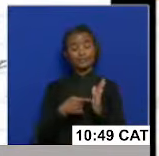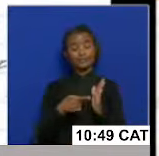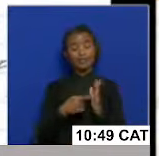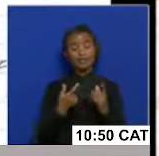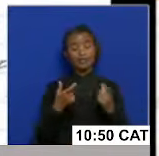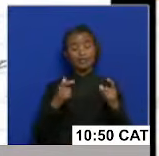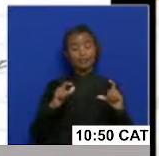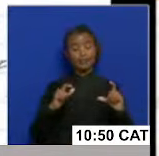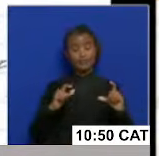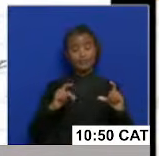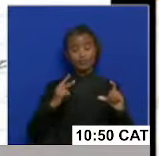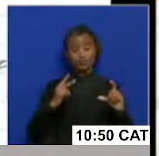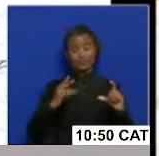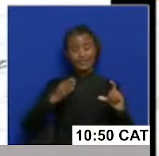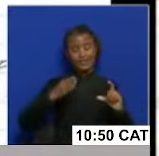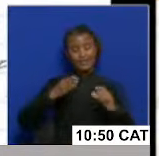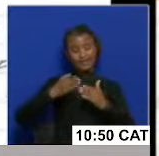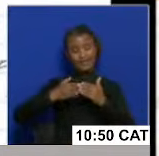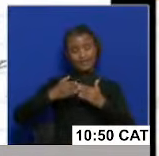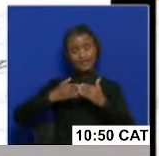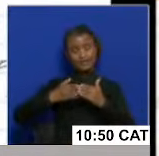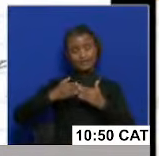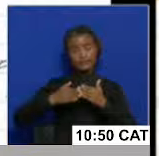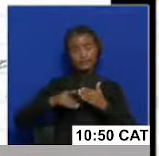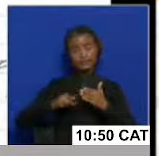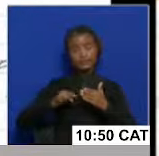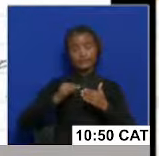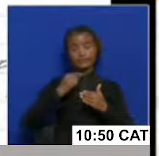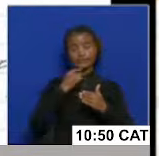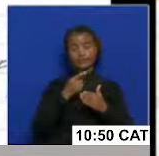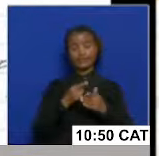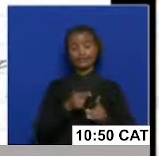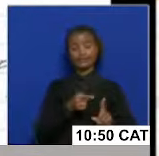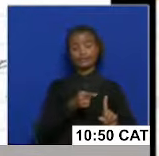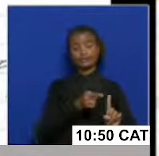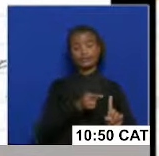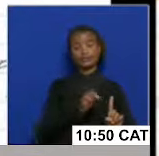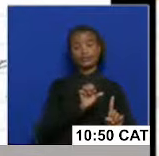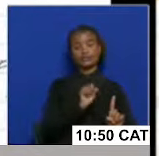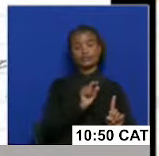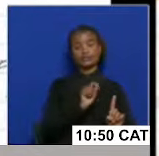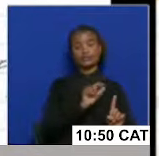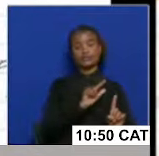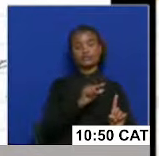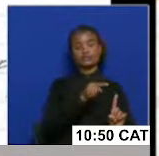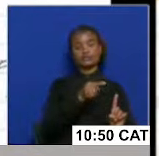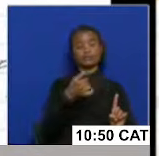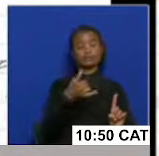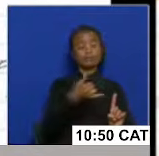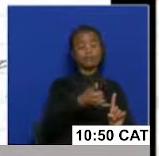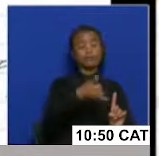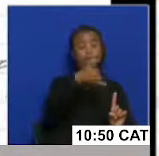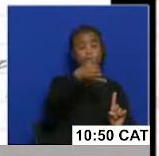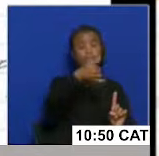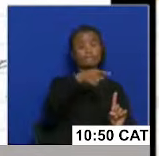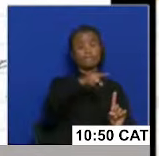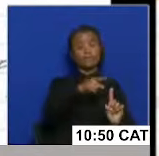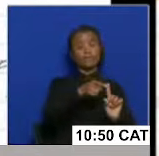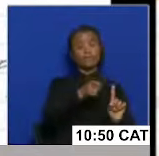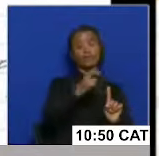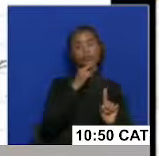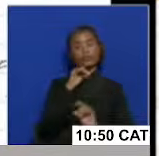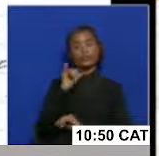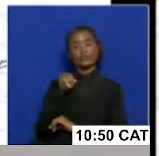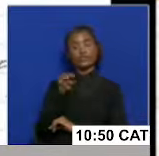says he received a call, Officer Stalls received a call from a JMPD member who needed assistance with the recovery of stones